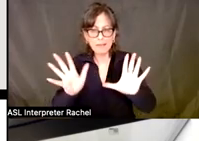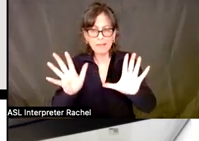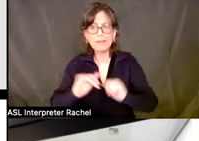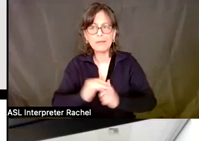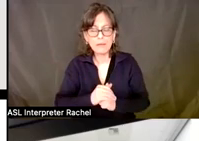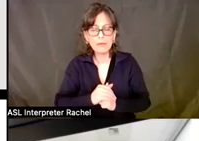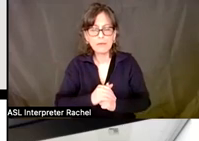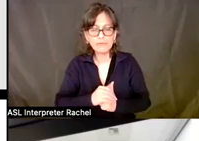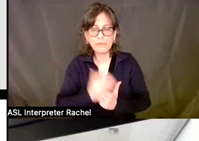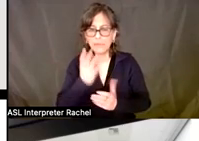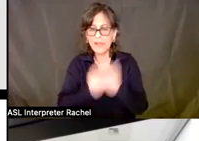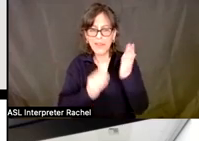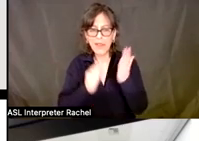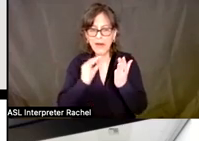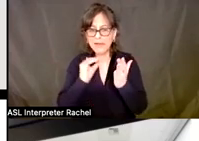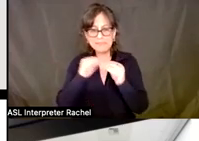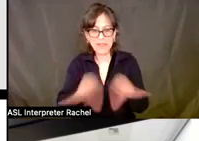But we lost that somewhere along the way.